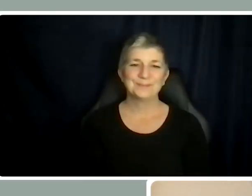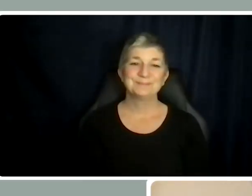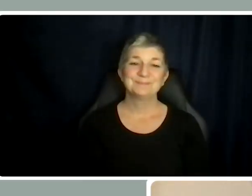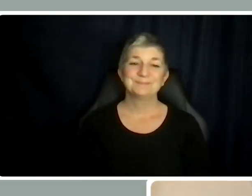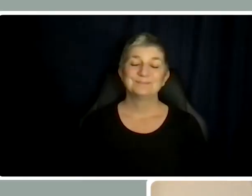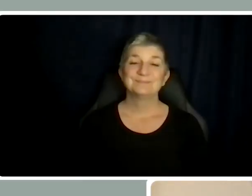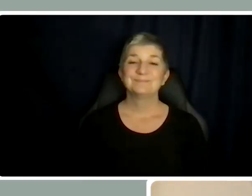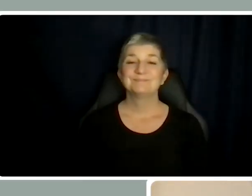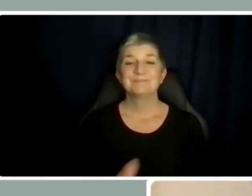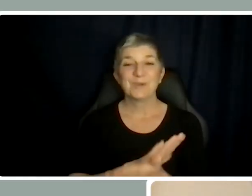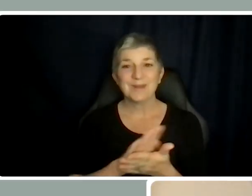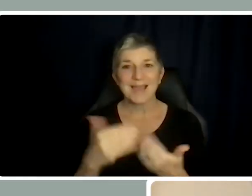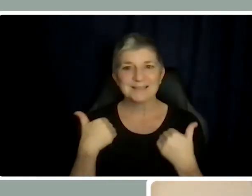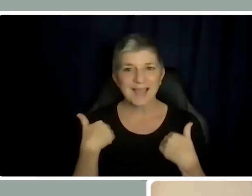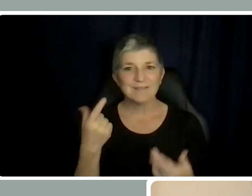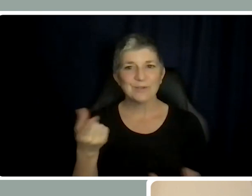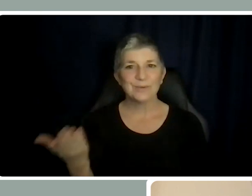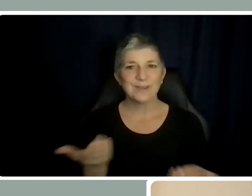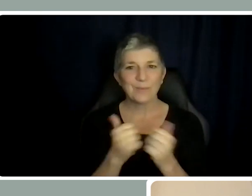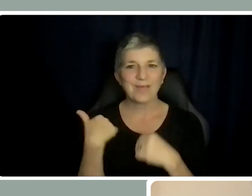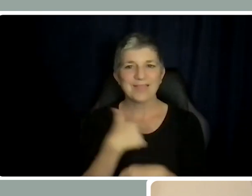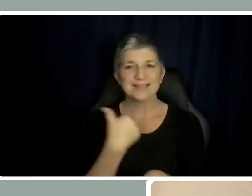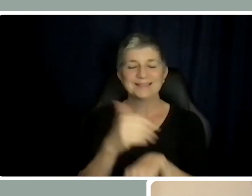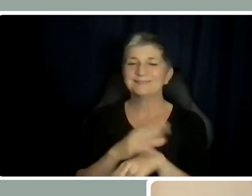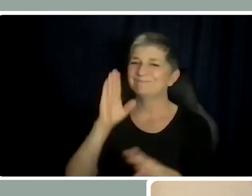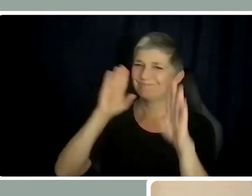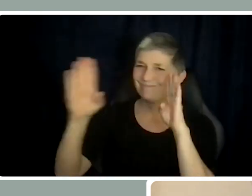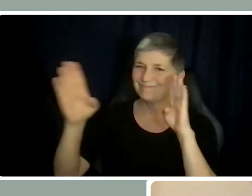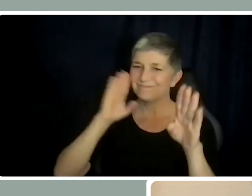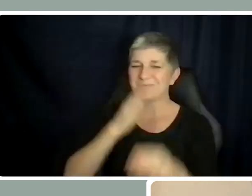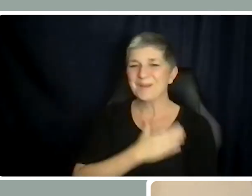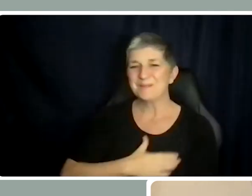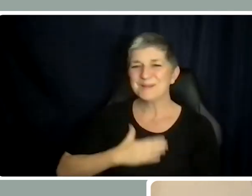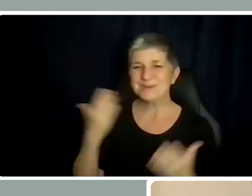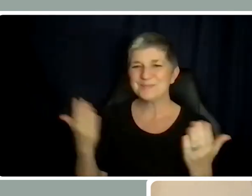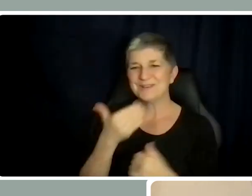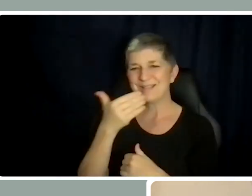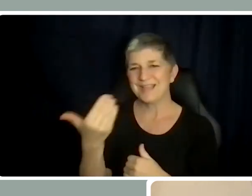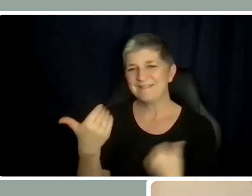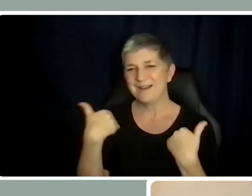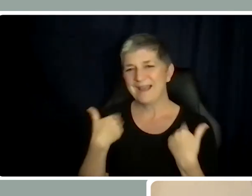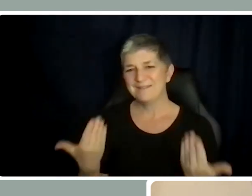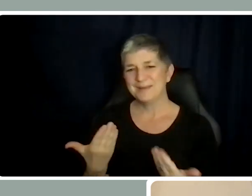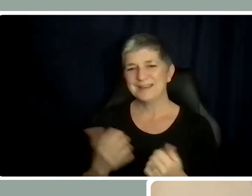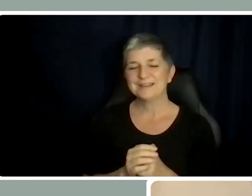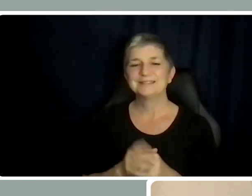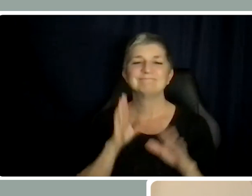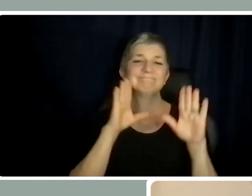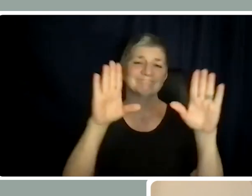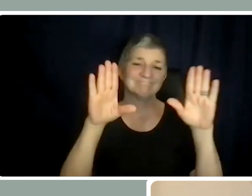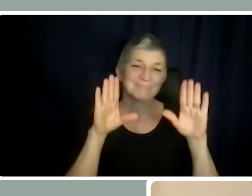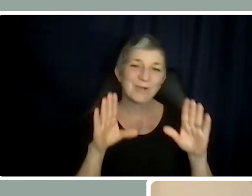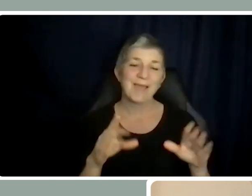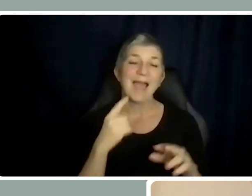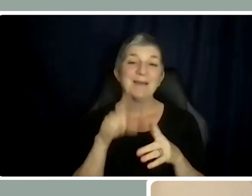Hi, it's so nice to have you with us this evening. Hi, everyone. It's a pleasure to be here. Thank you for having me. Great. So I'm going to